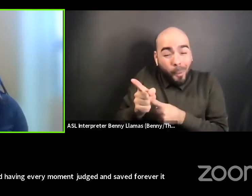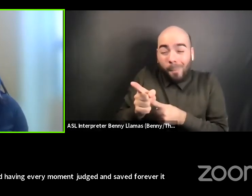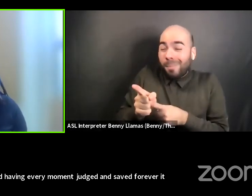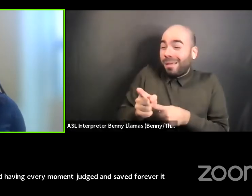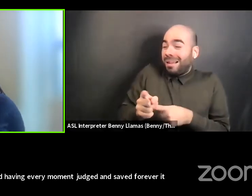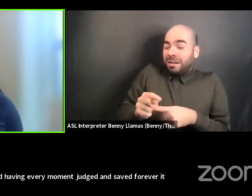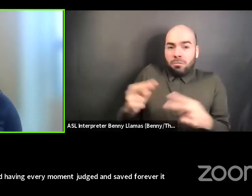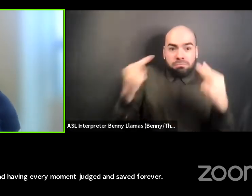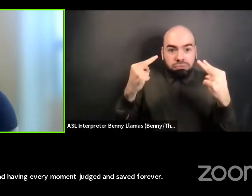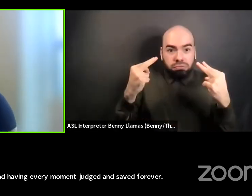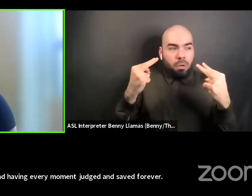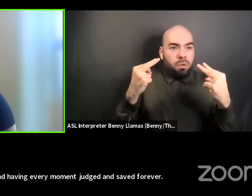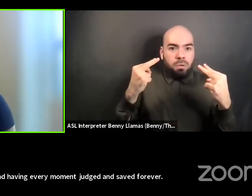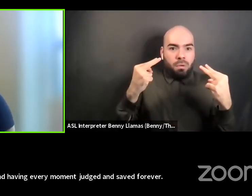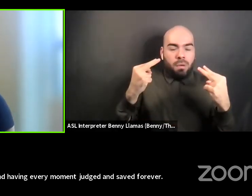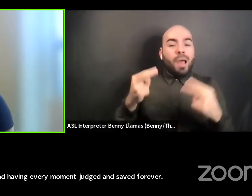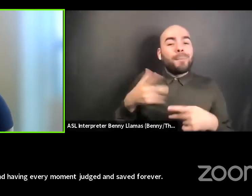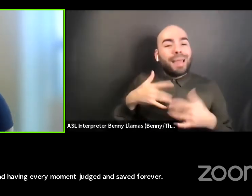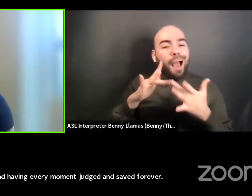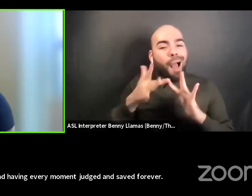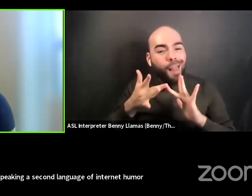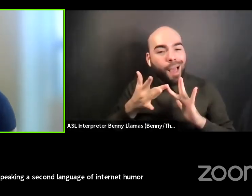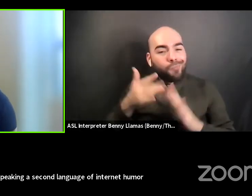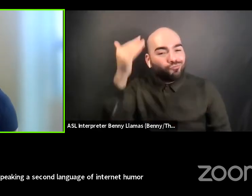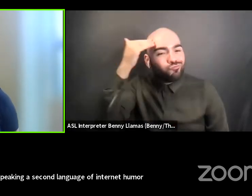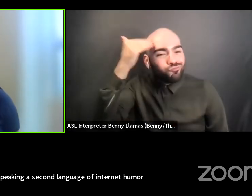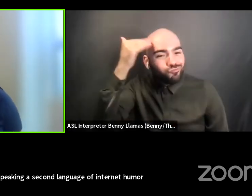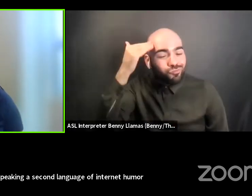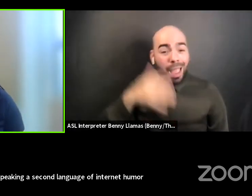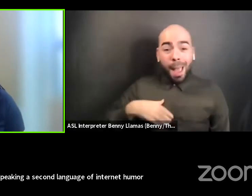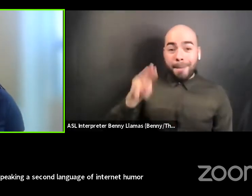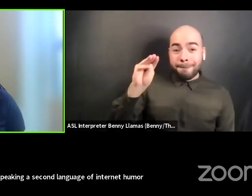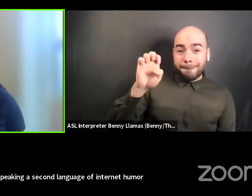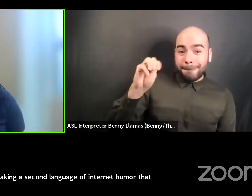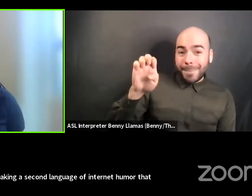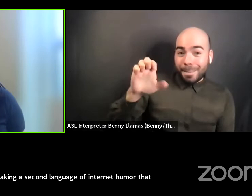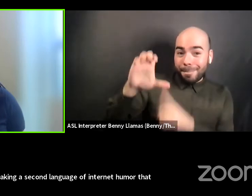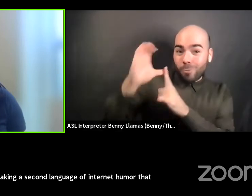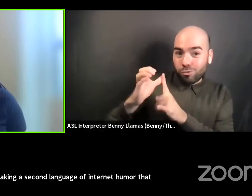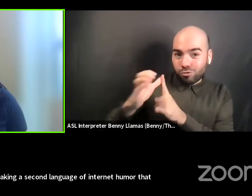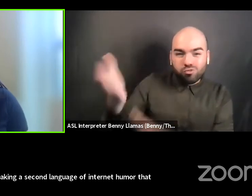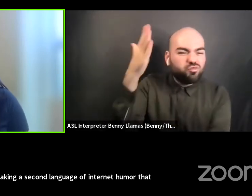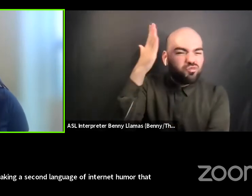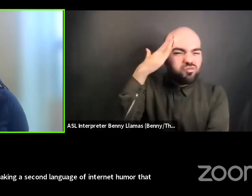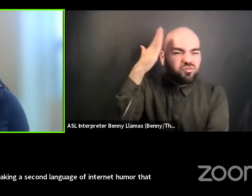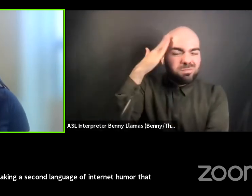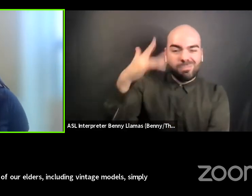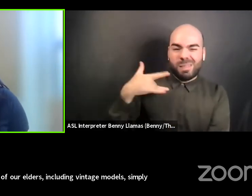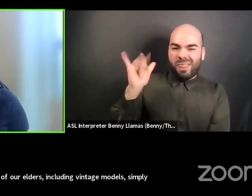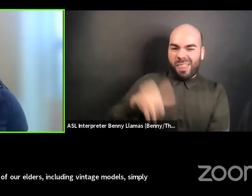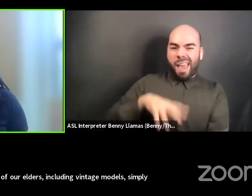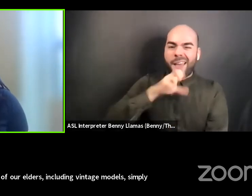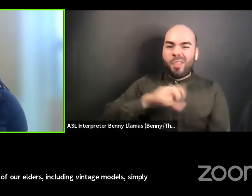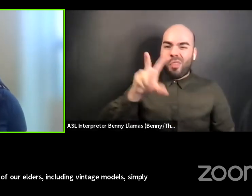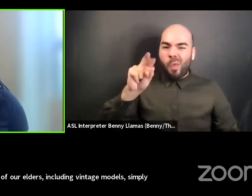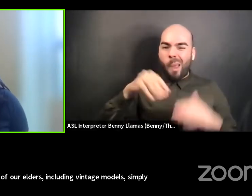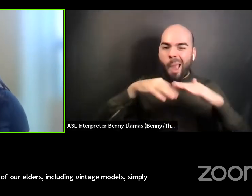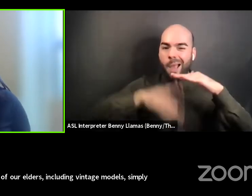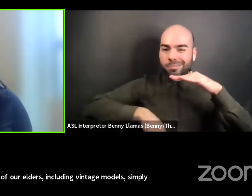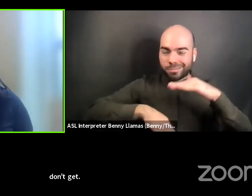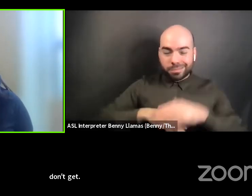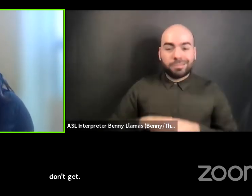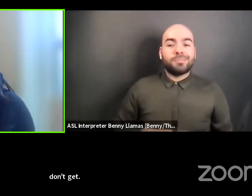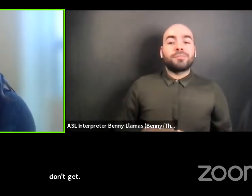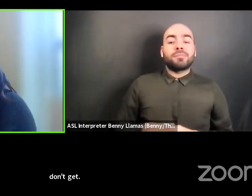second language of internet humor that many of our elders, including vintage millennials, simply don't get. It's growing up